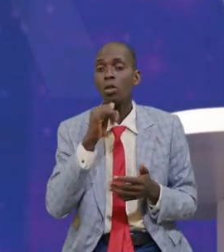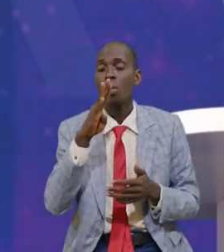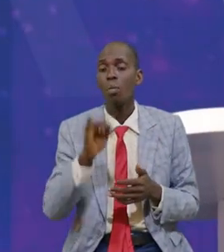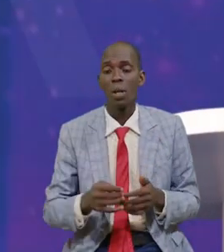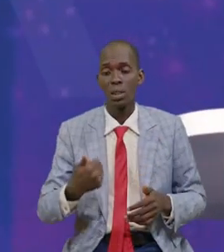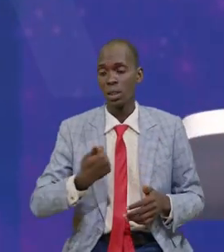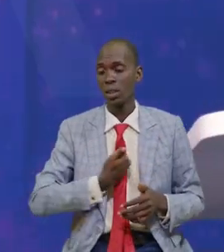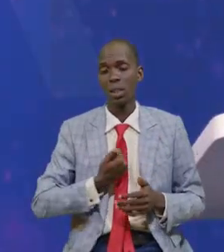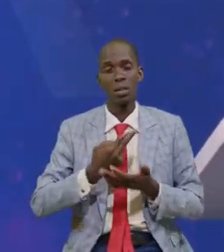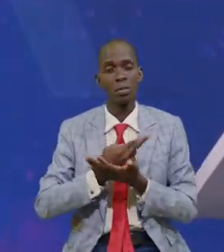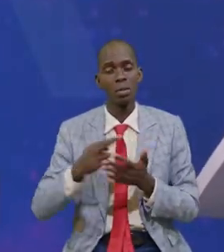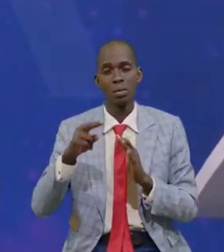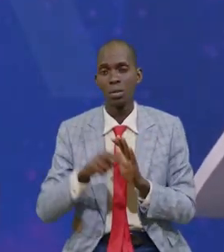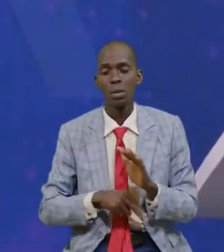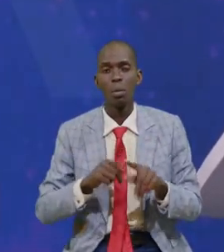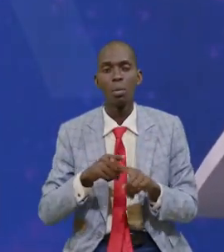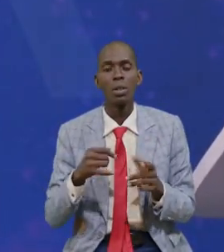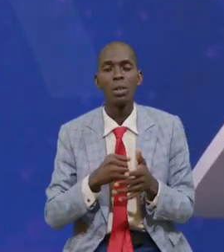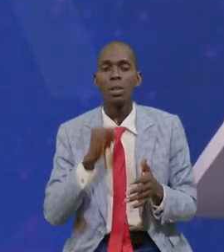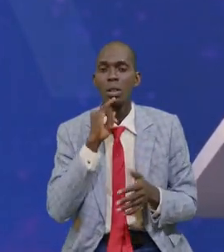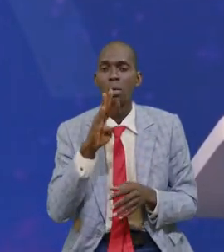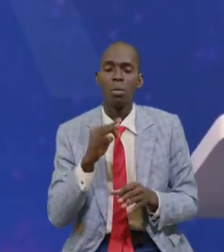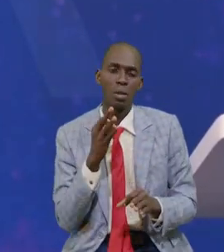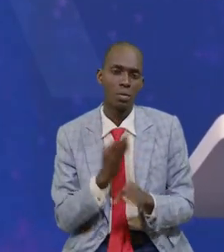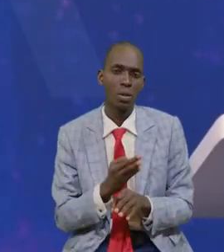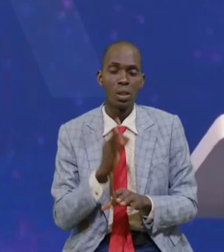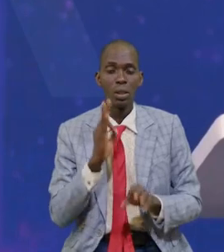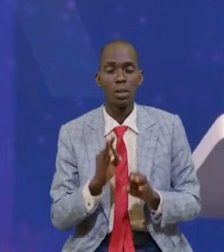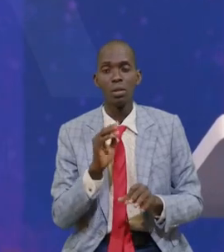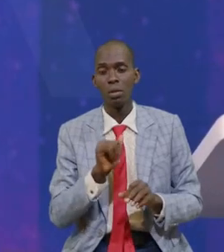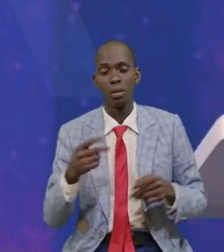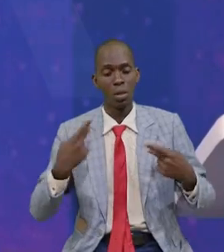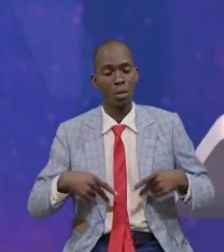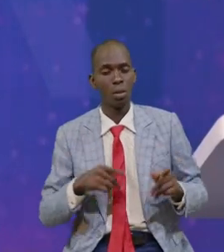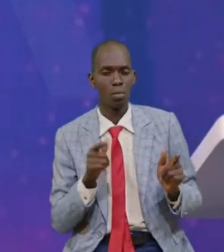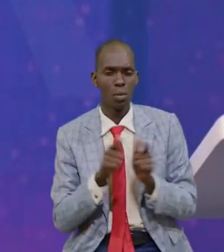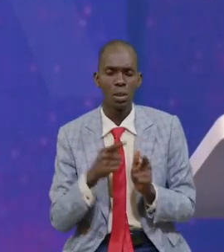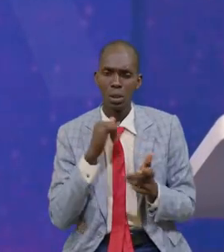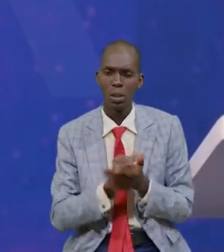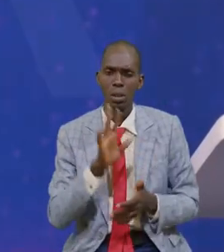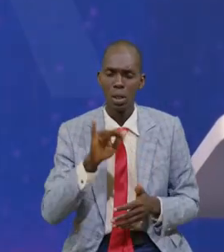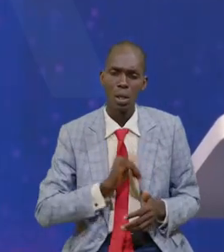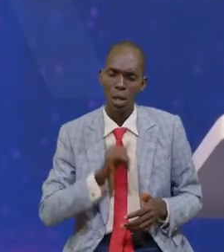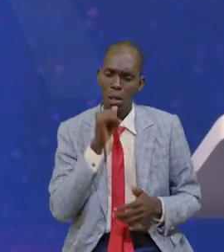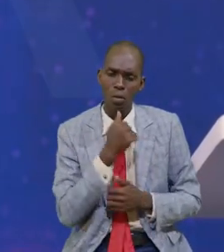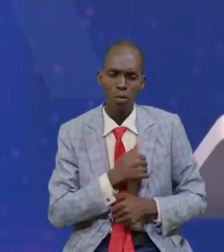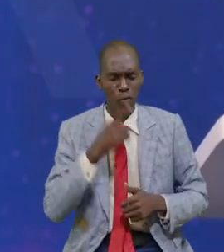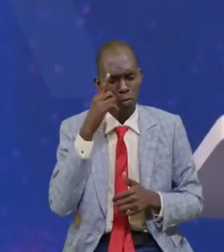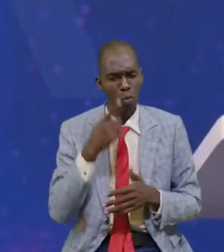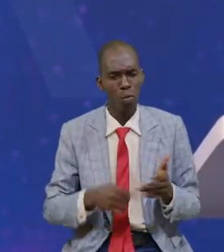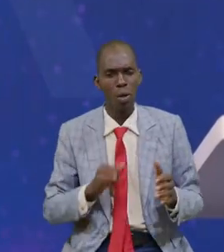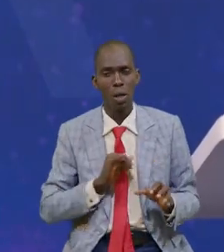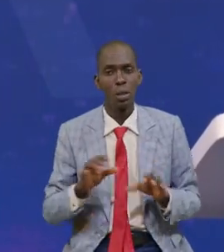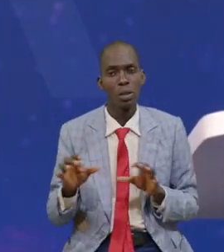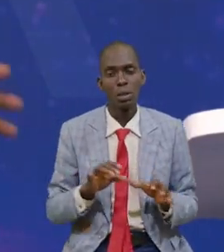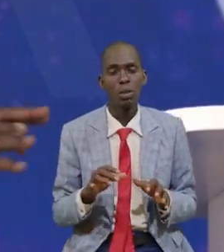faith. If a harlot comes and he says, I'm sorry for what I've done, I believe in the Lord Jesus now, she'll be